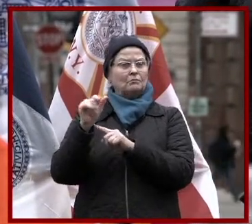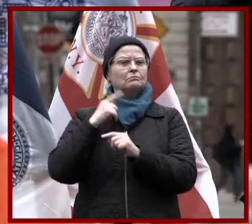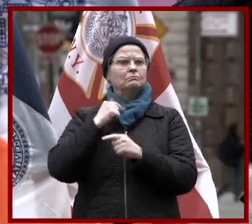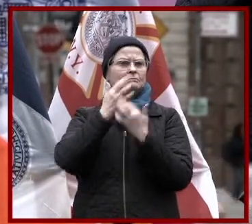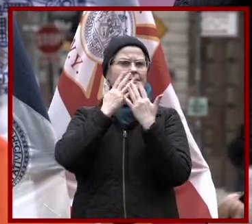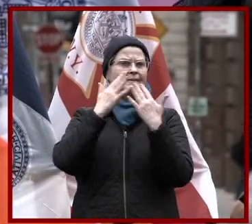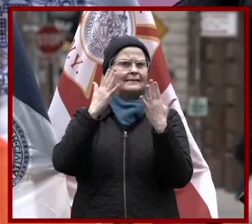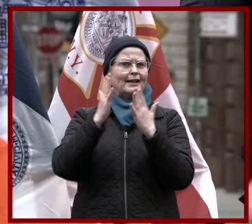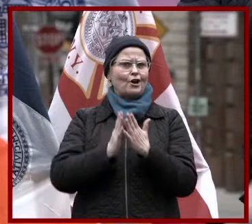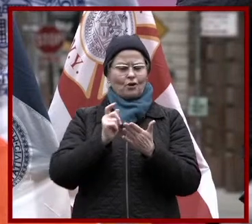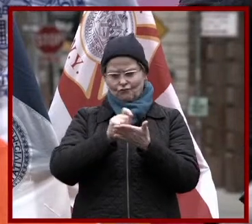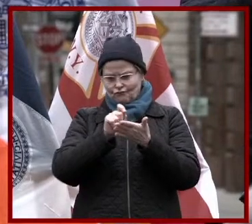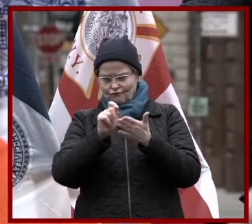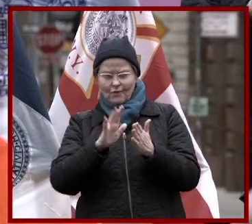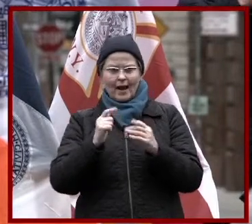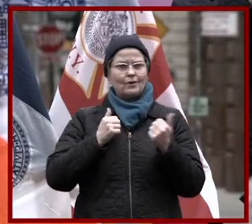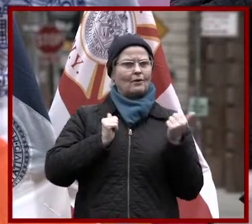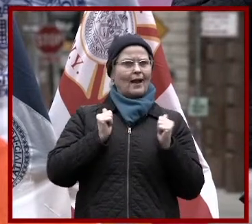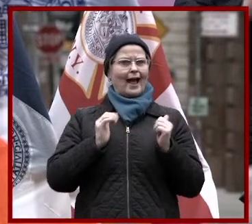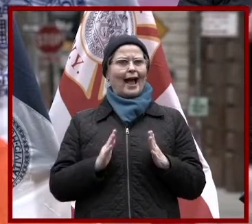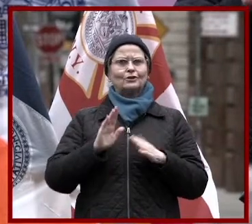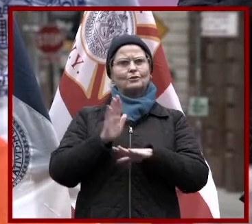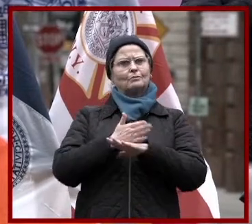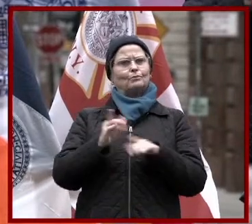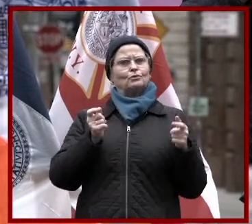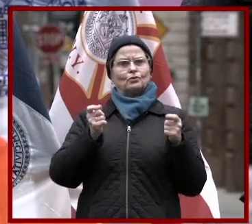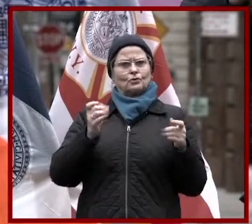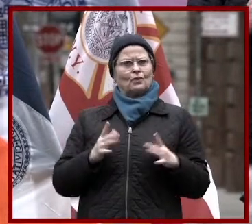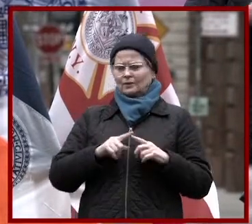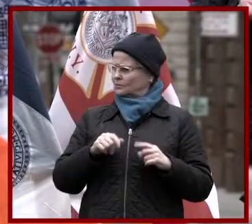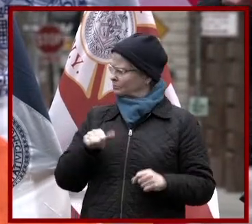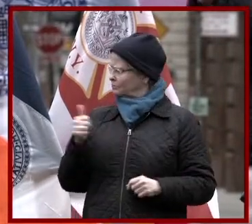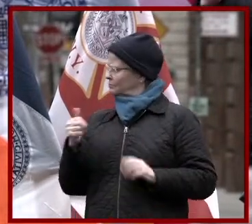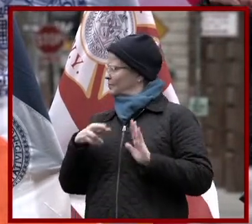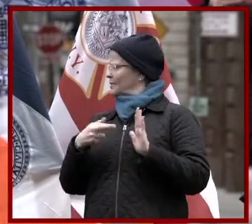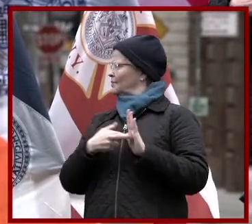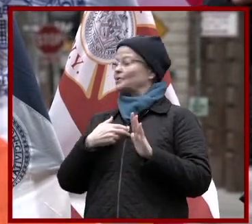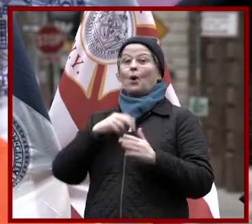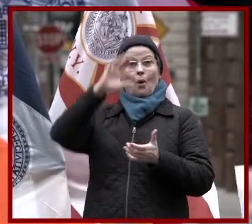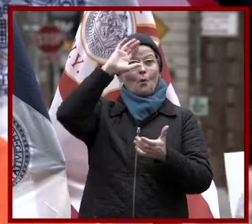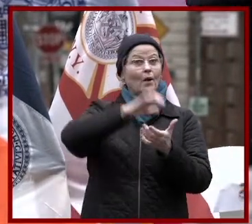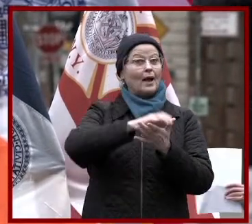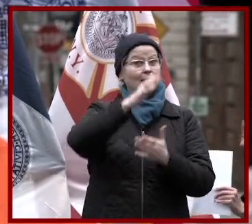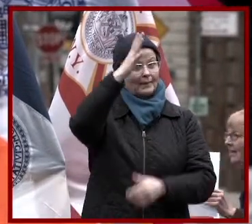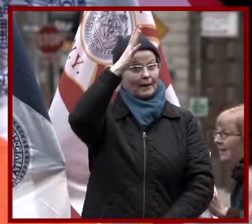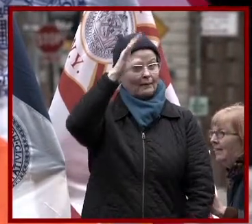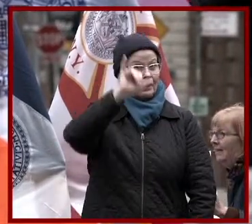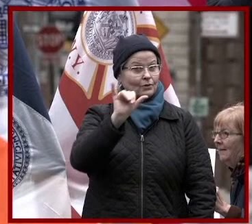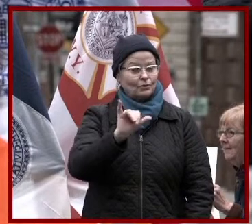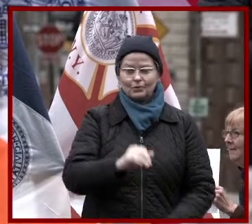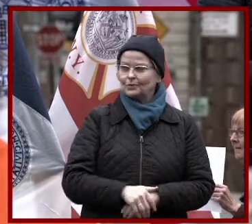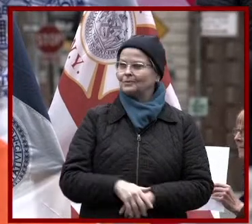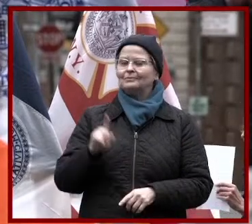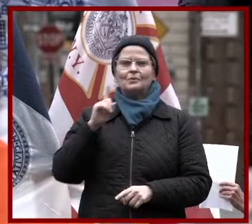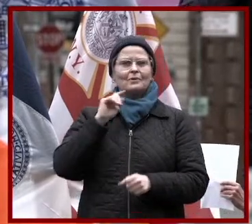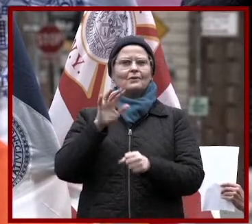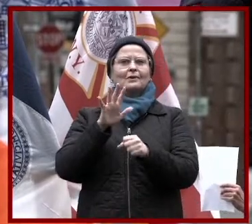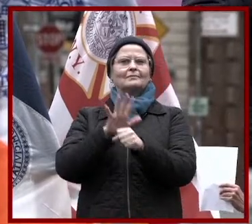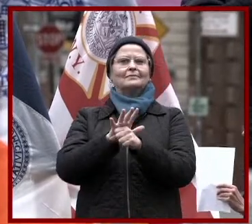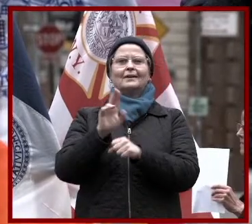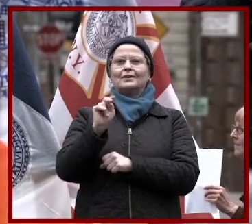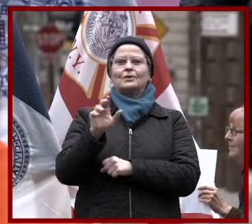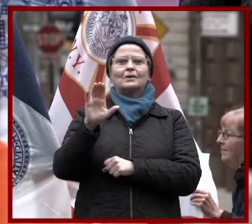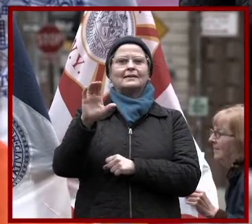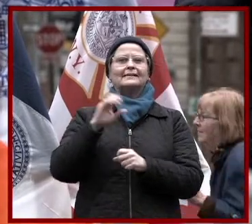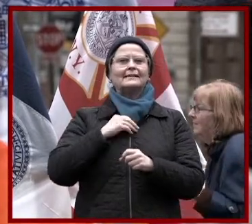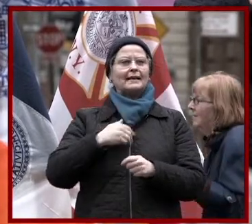and a musical director. Did I leave anything out, Jamil? Who is currently one of our dedicated New York City